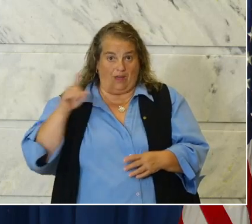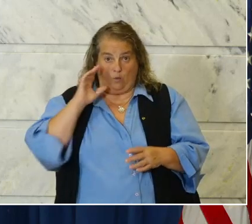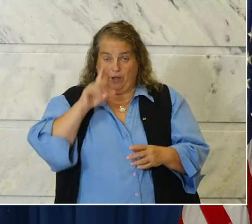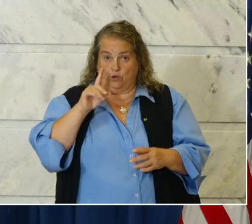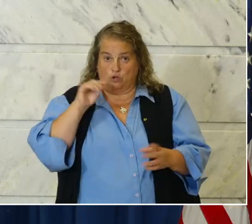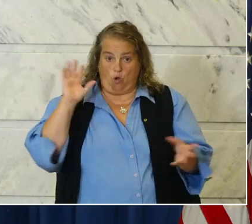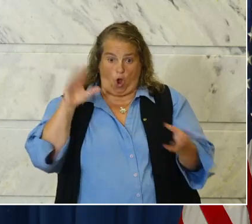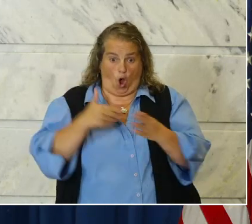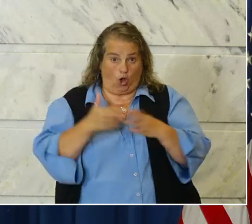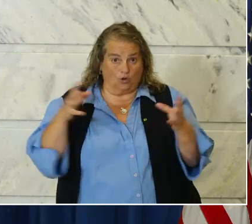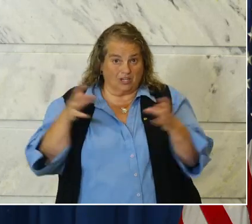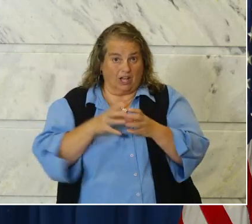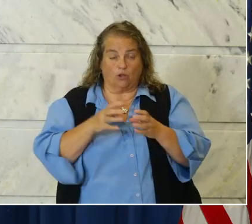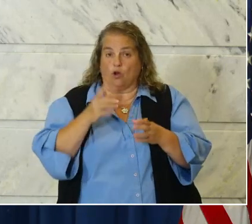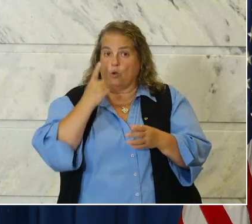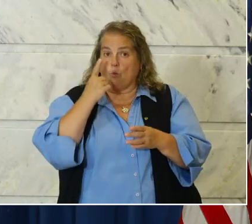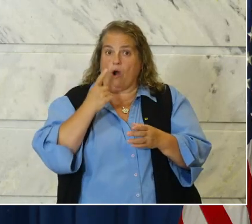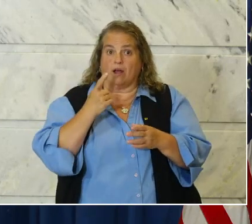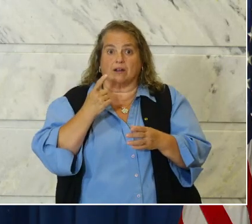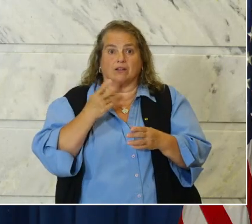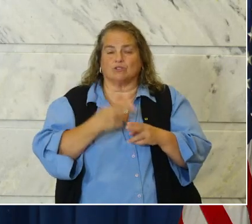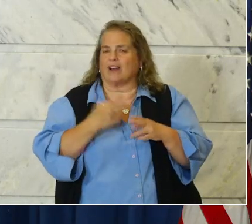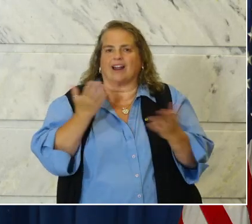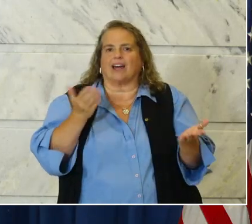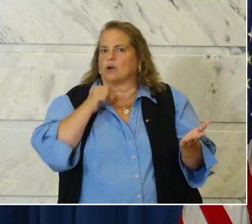quickly, as long as they do all of it, I'm not sure I care.